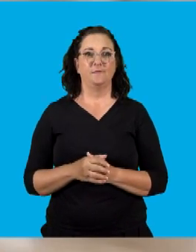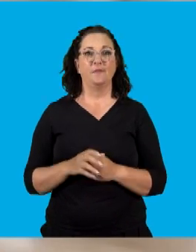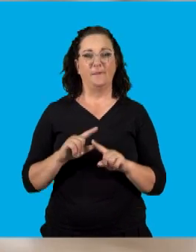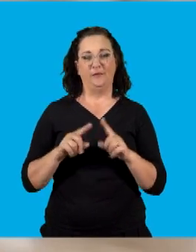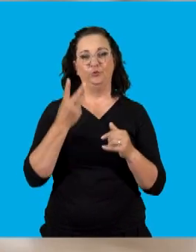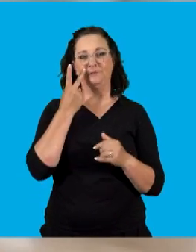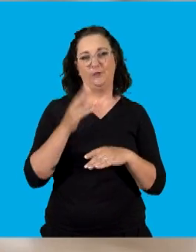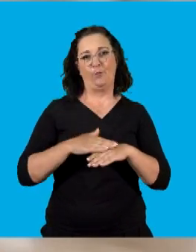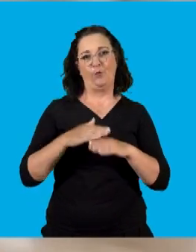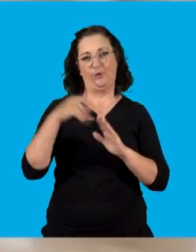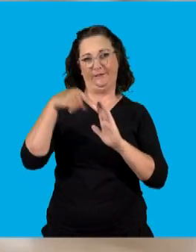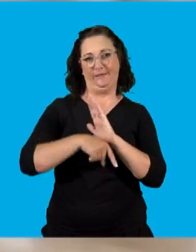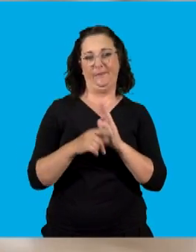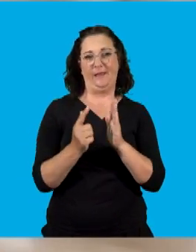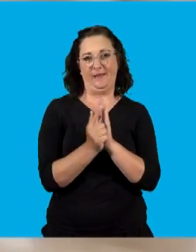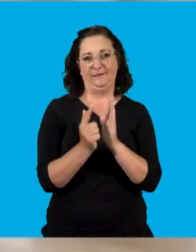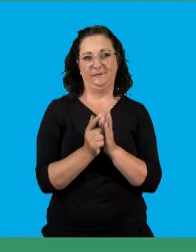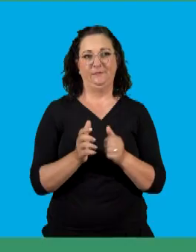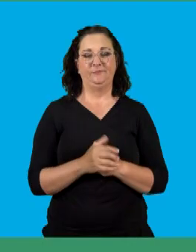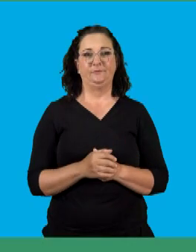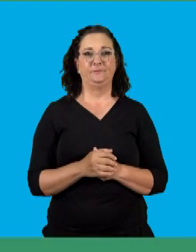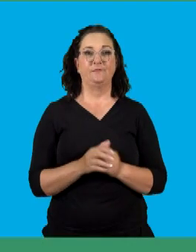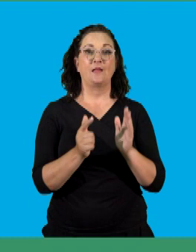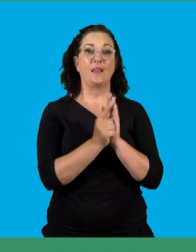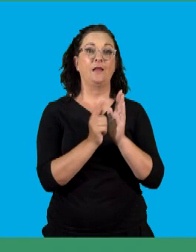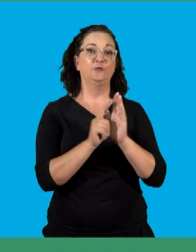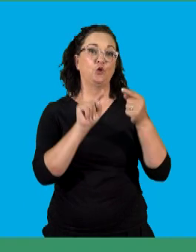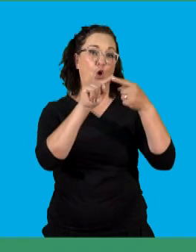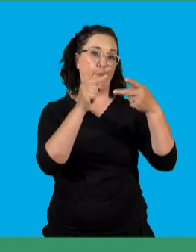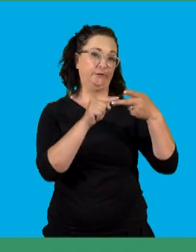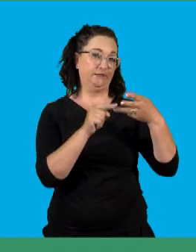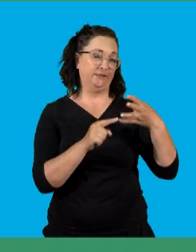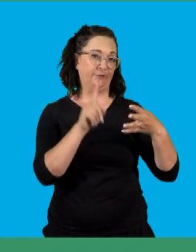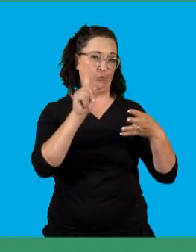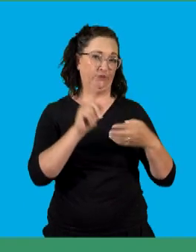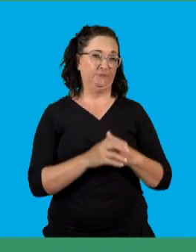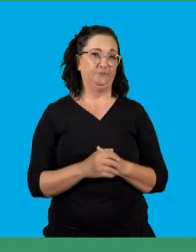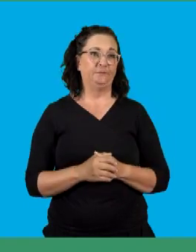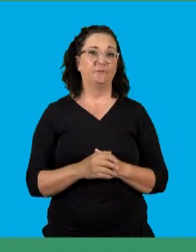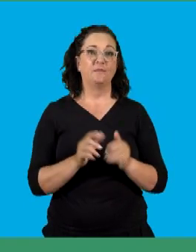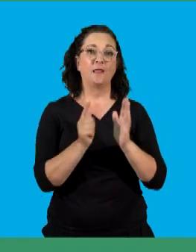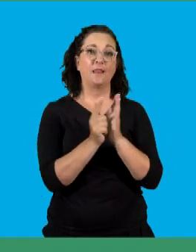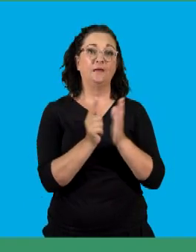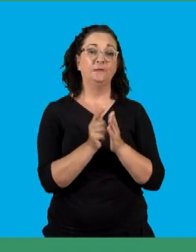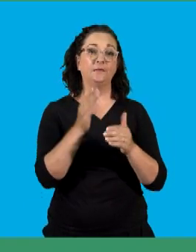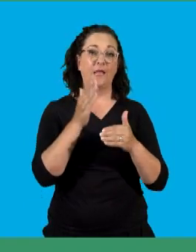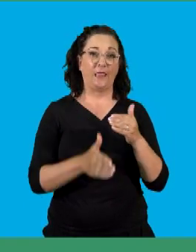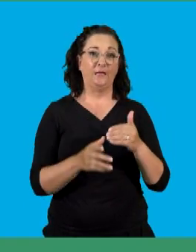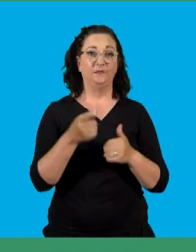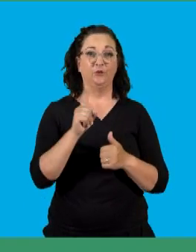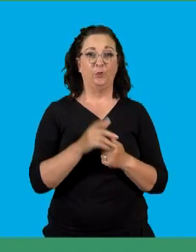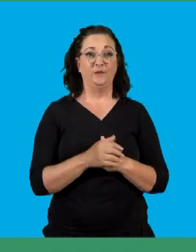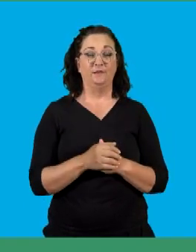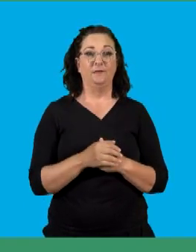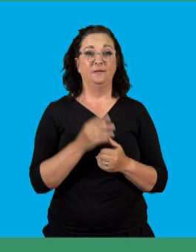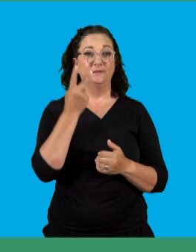through our lesson. Here are the lesson objectives for our lesson today. By the end of this lesson, you should be able to